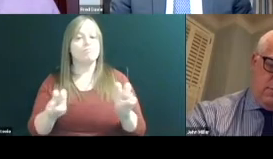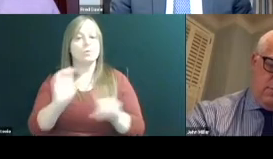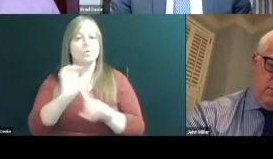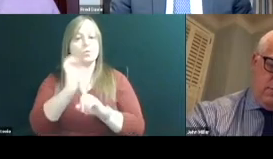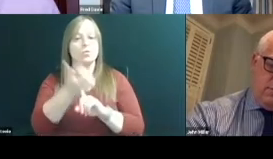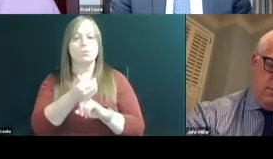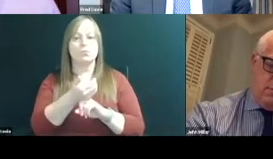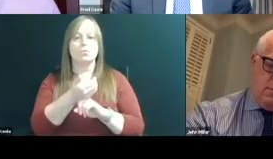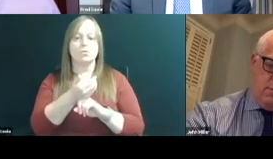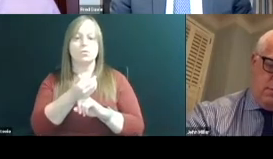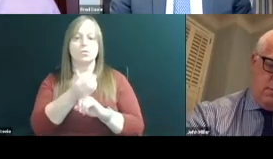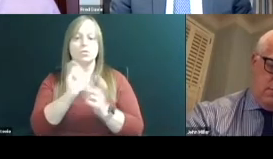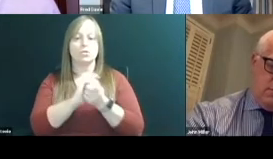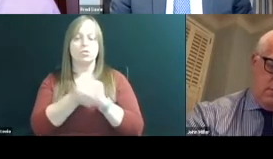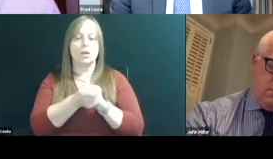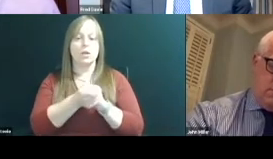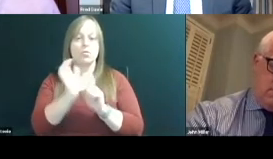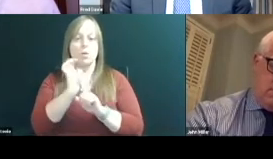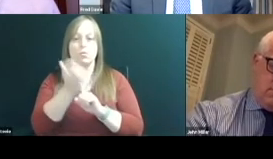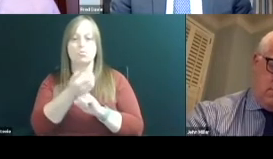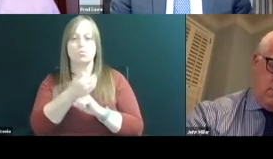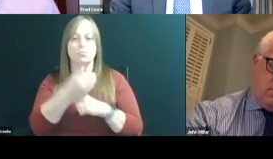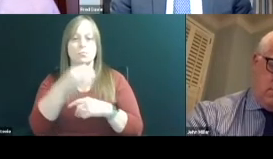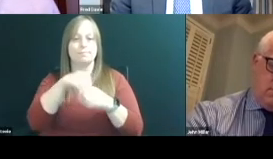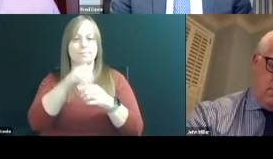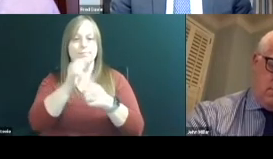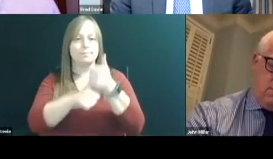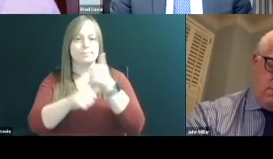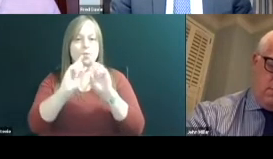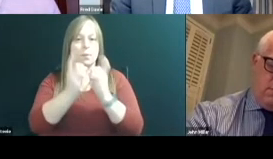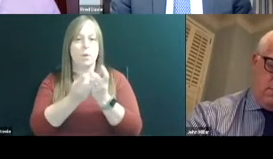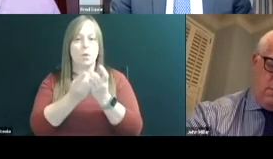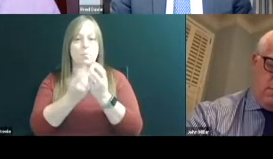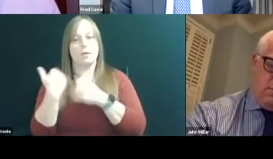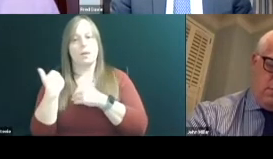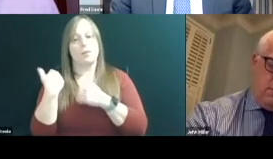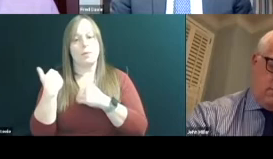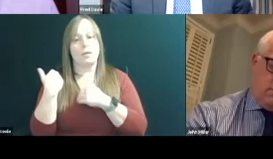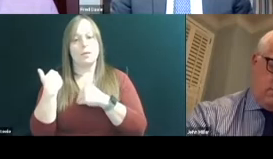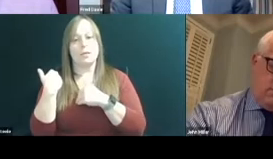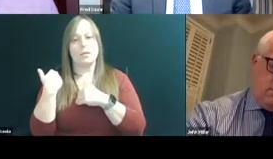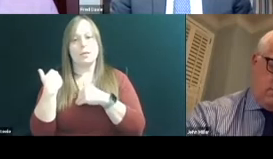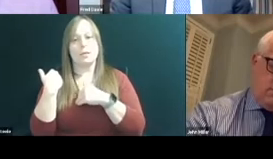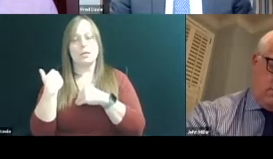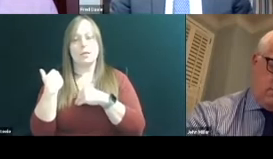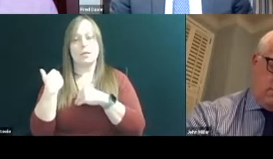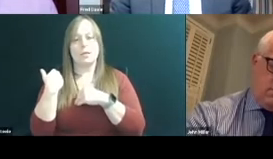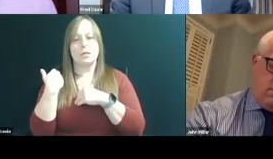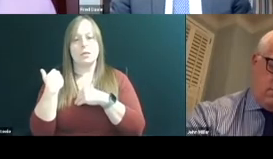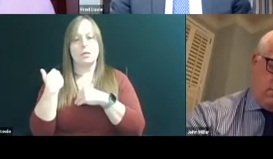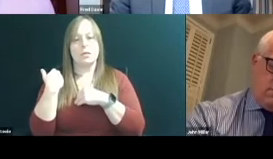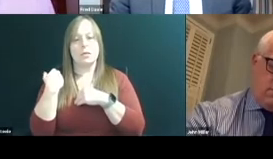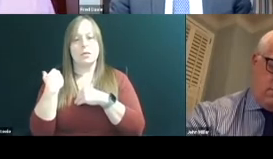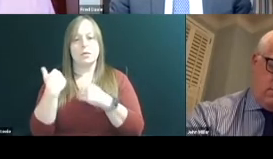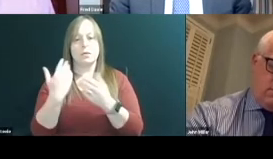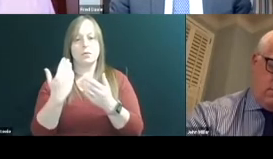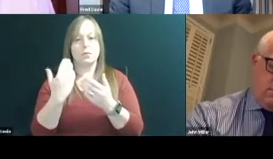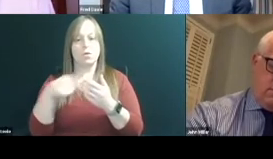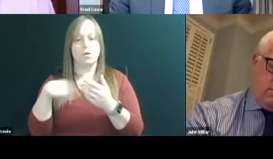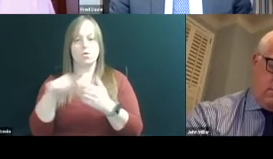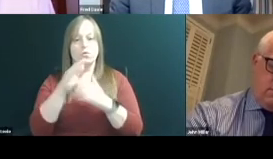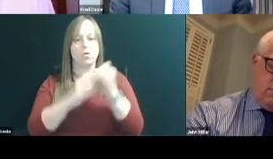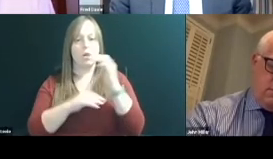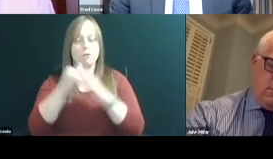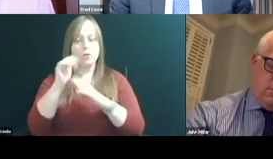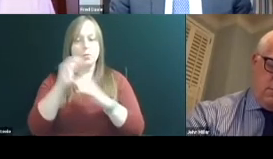culture change and the culture in the department around accountability? And are you comfortable